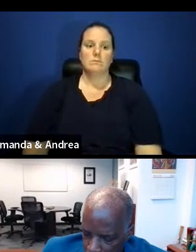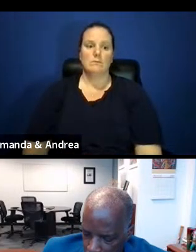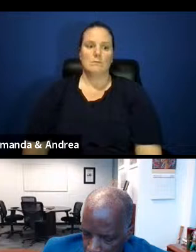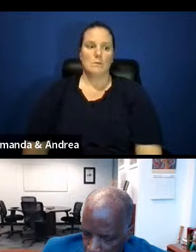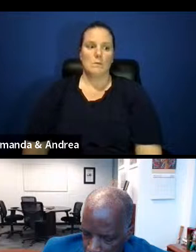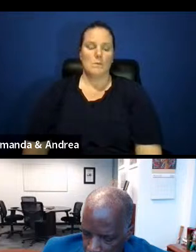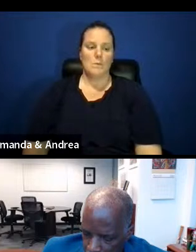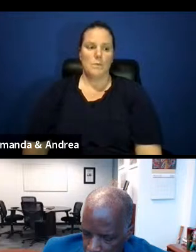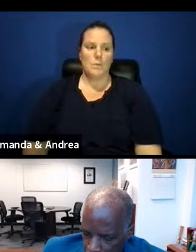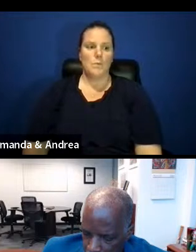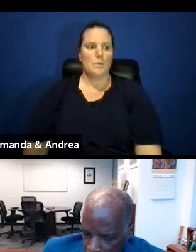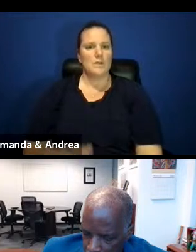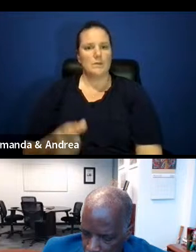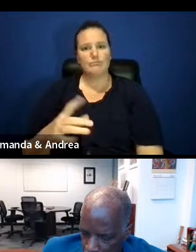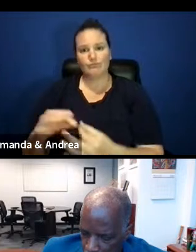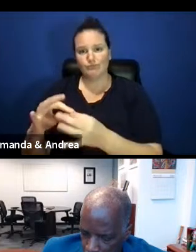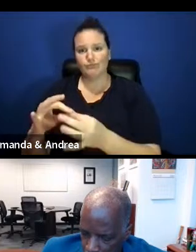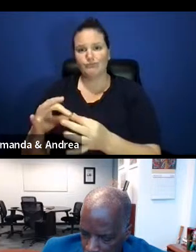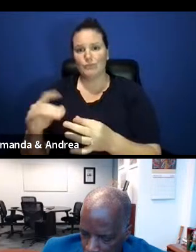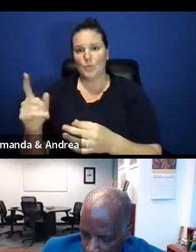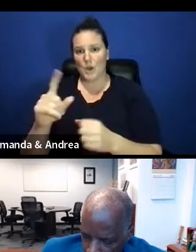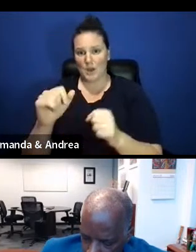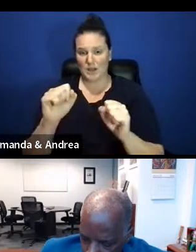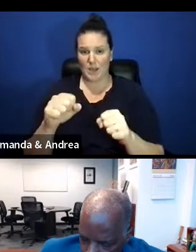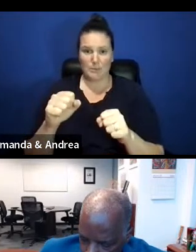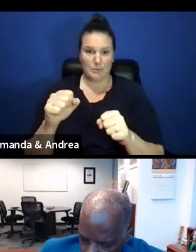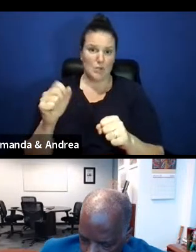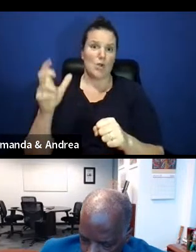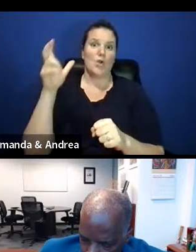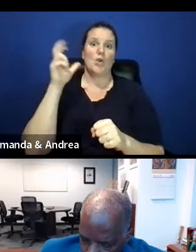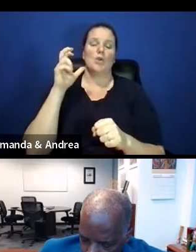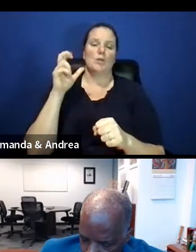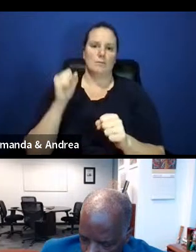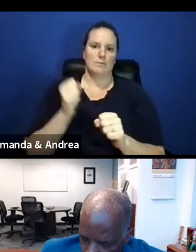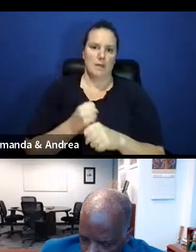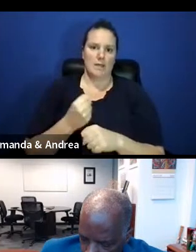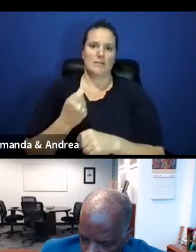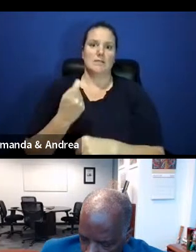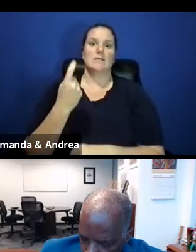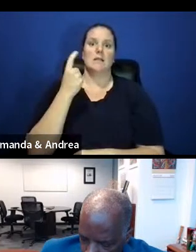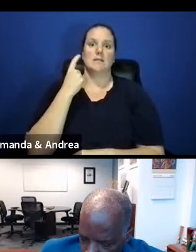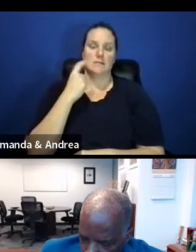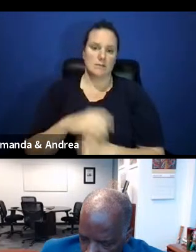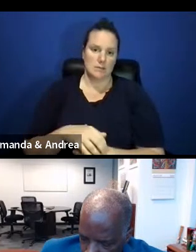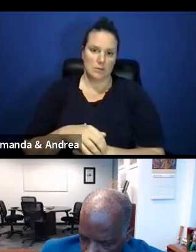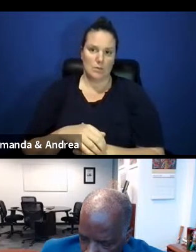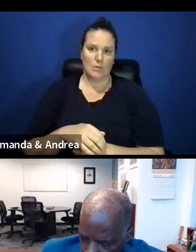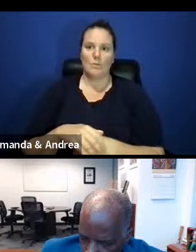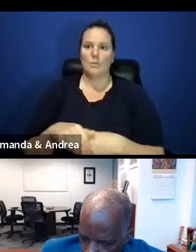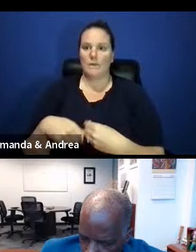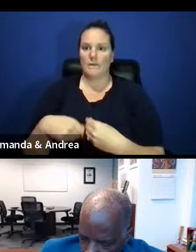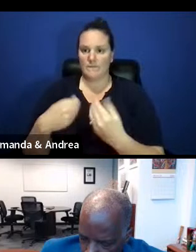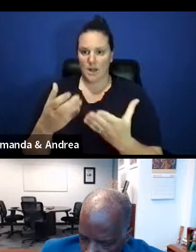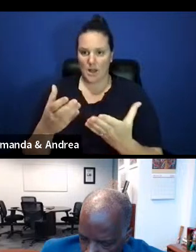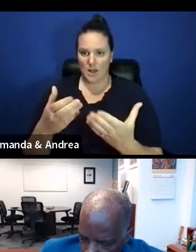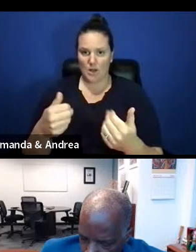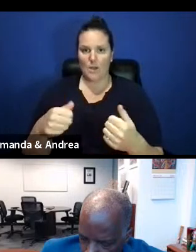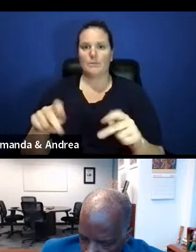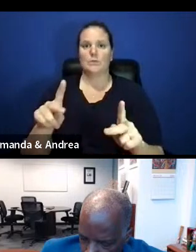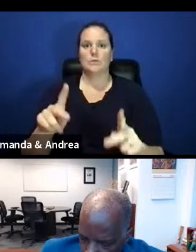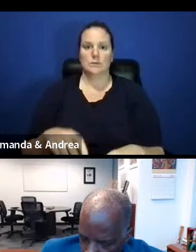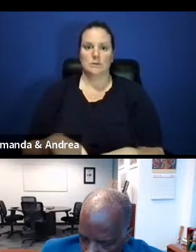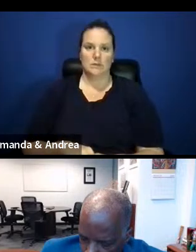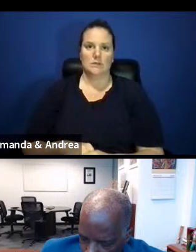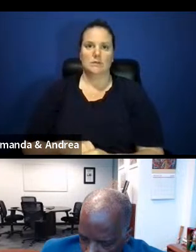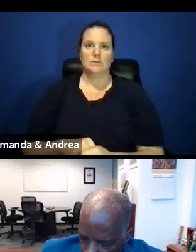out where the words can be heard, and have it make sense, and then provide the opportunities to make sure